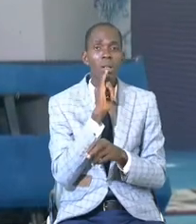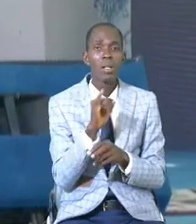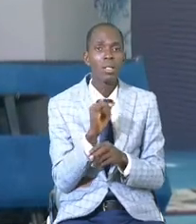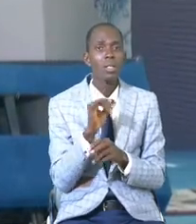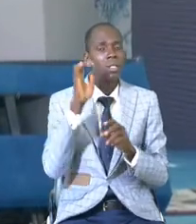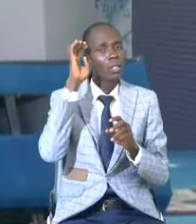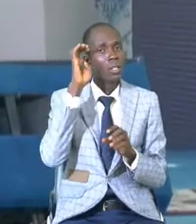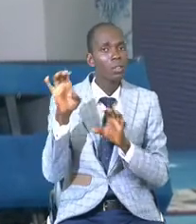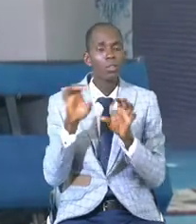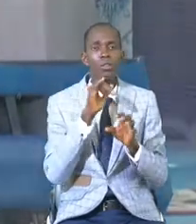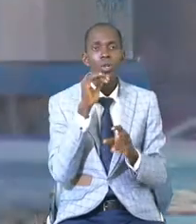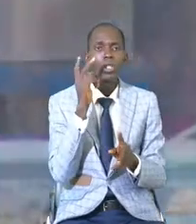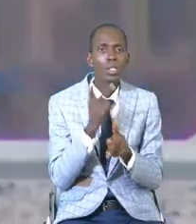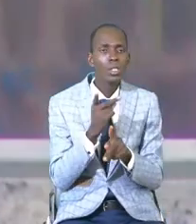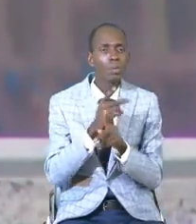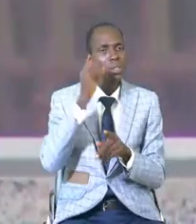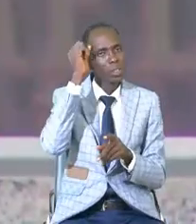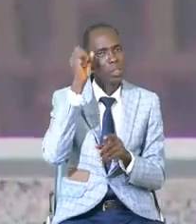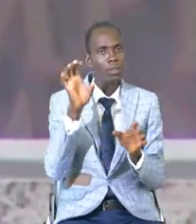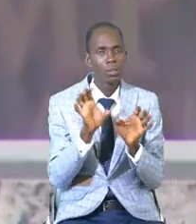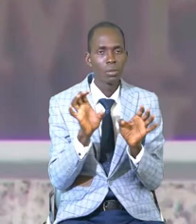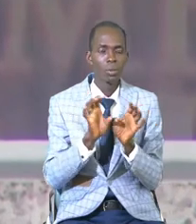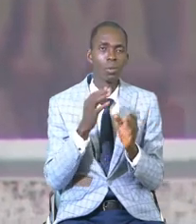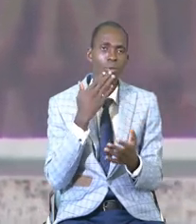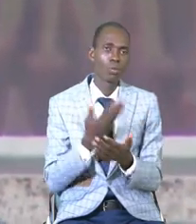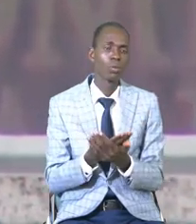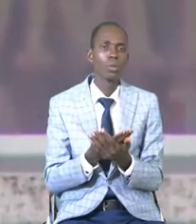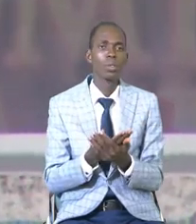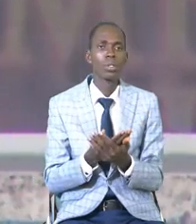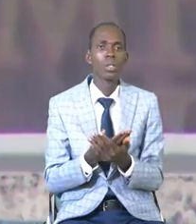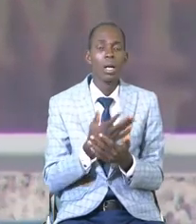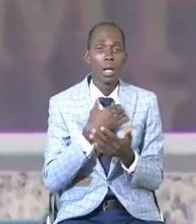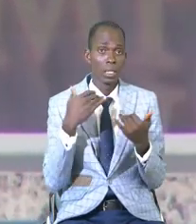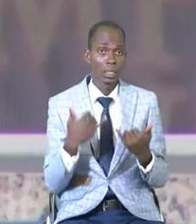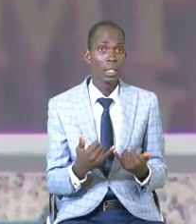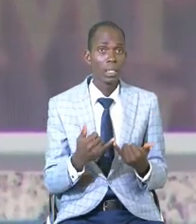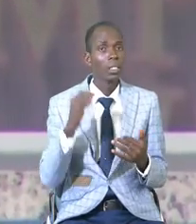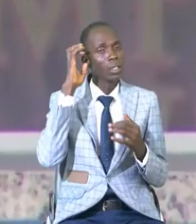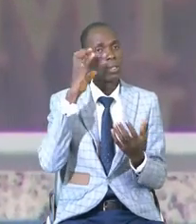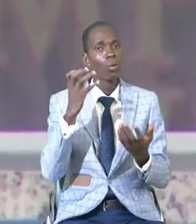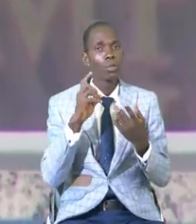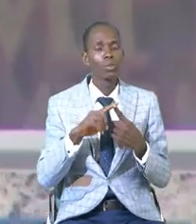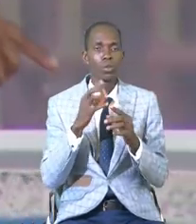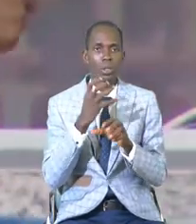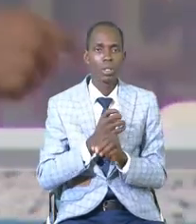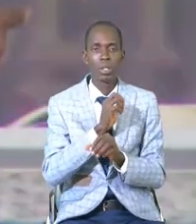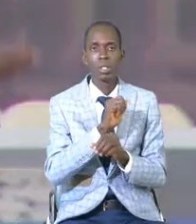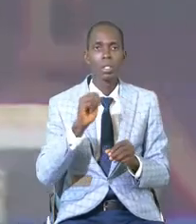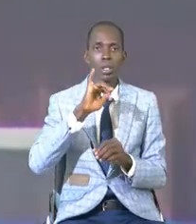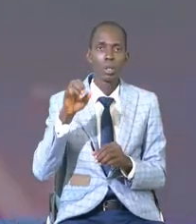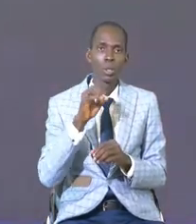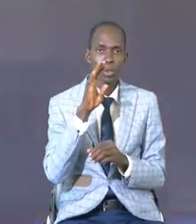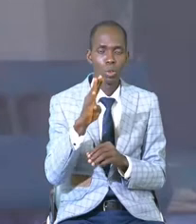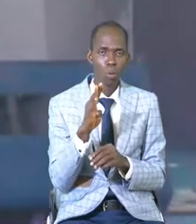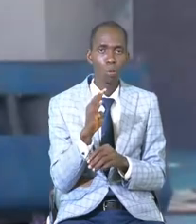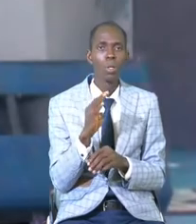keep his certificates. And now, he wants to get a job, and he wants to go to a